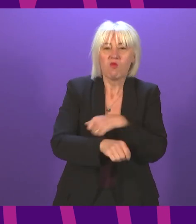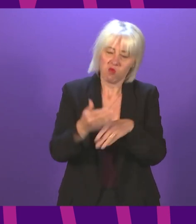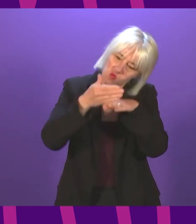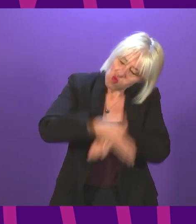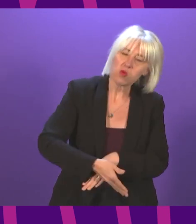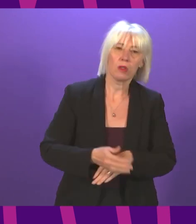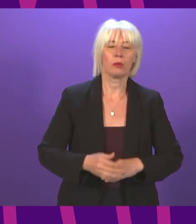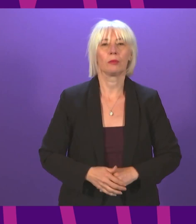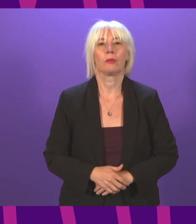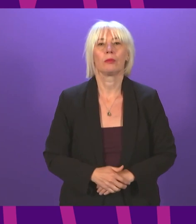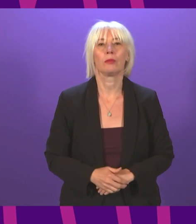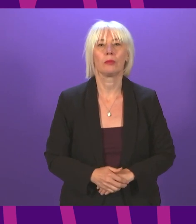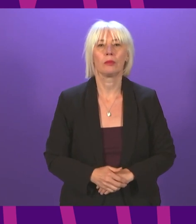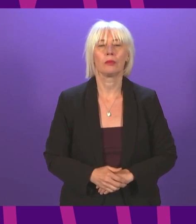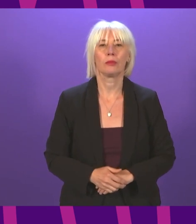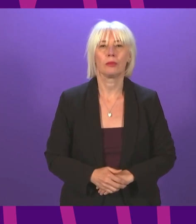Thank you.